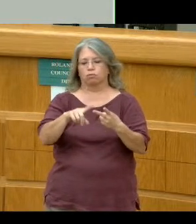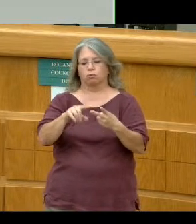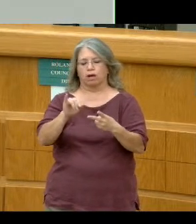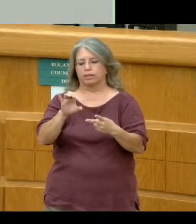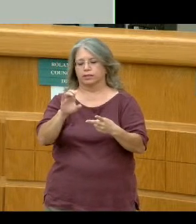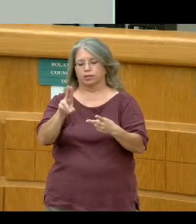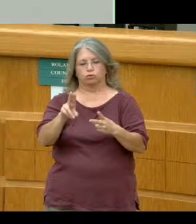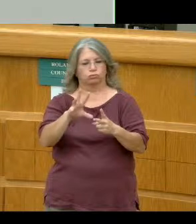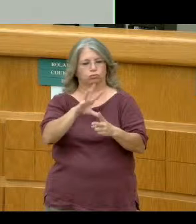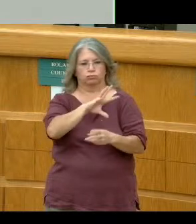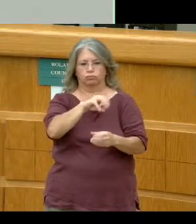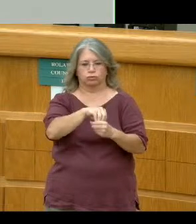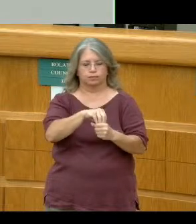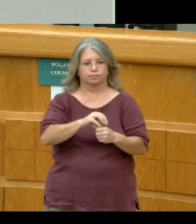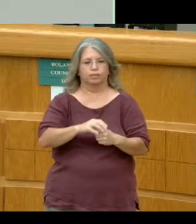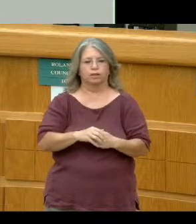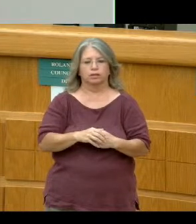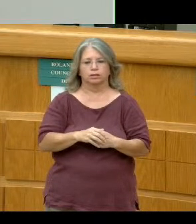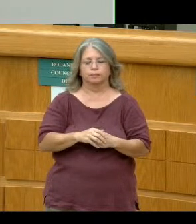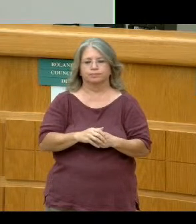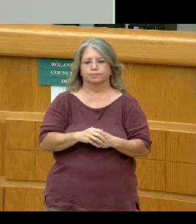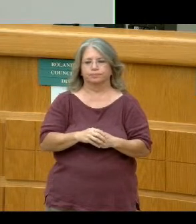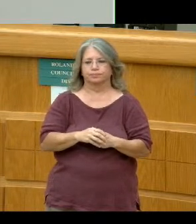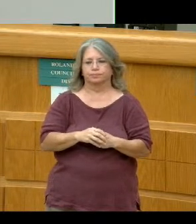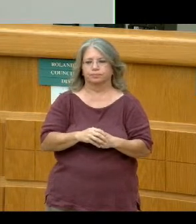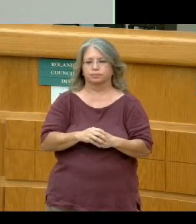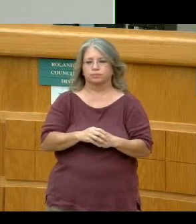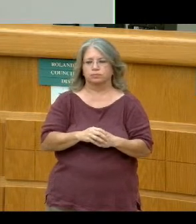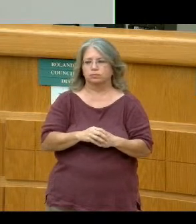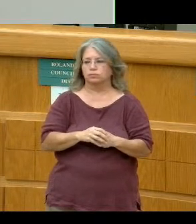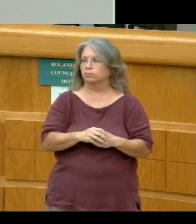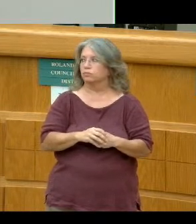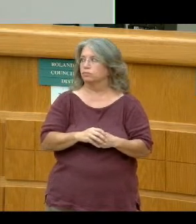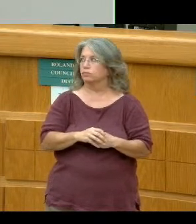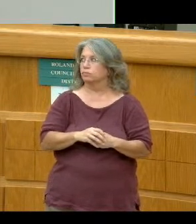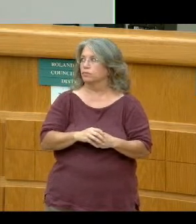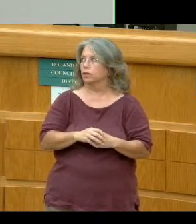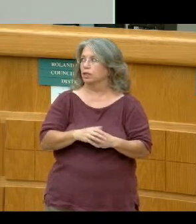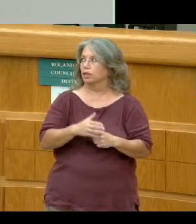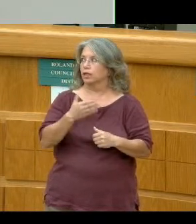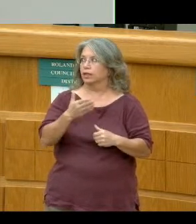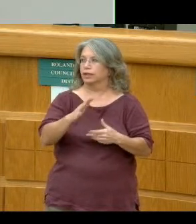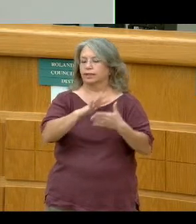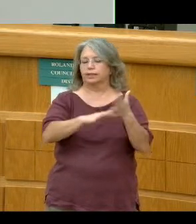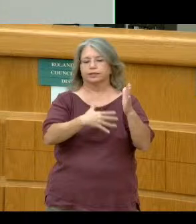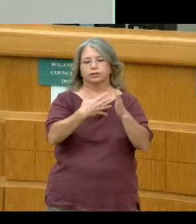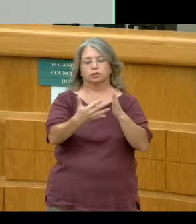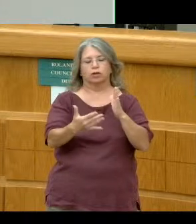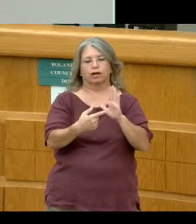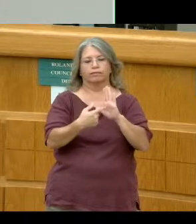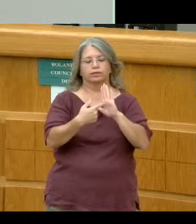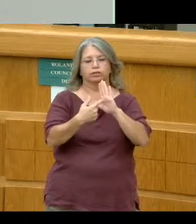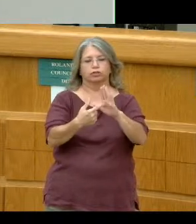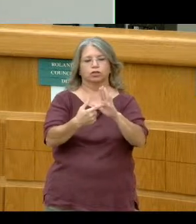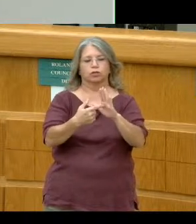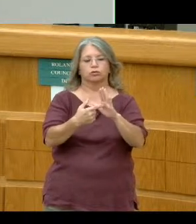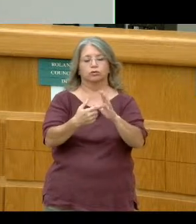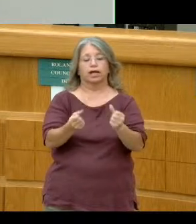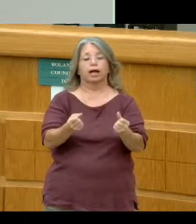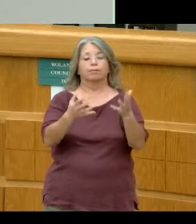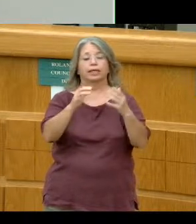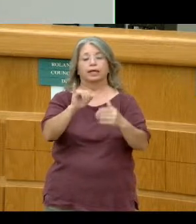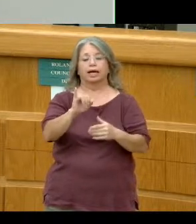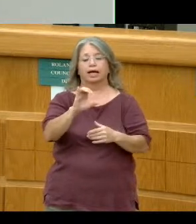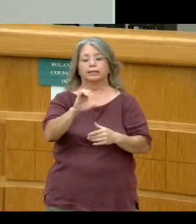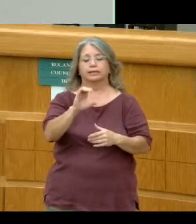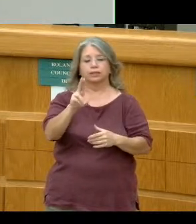surgical. So we've got a ways to go here with the hospitalizations. Here's a graph that shows the ICU,